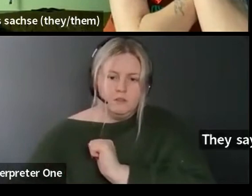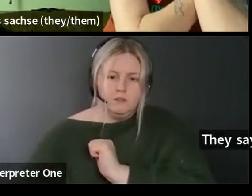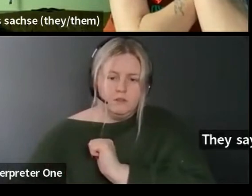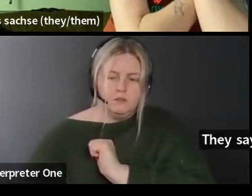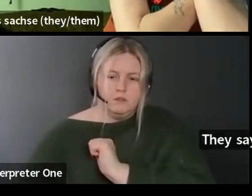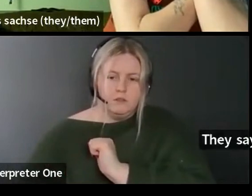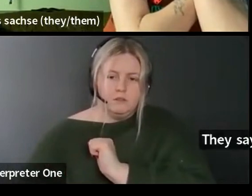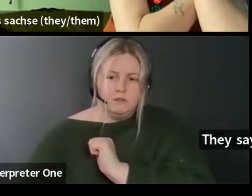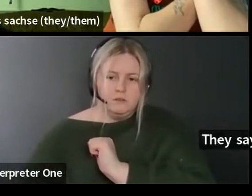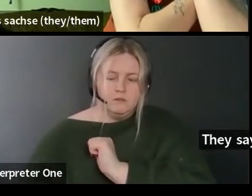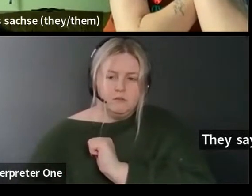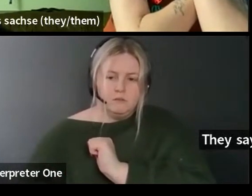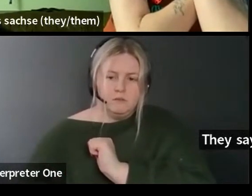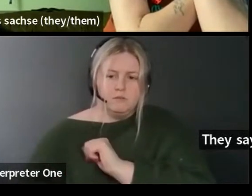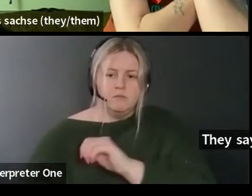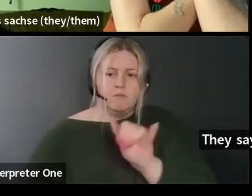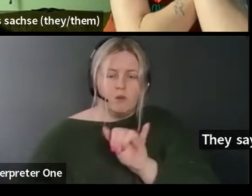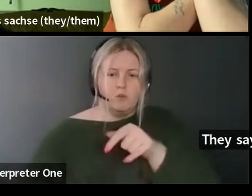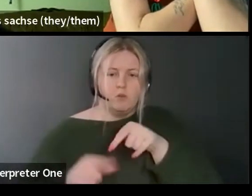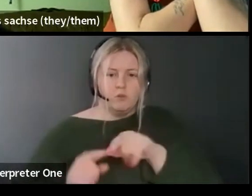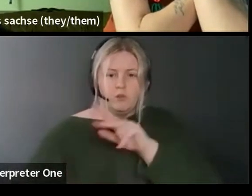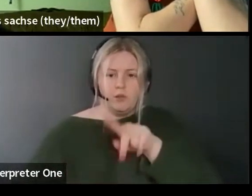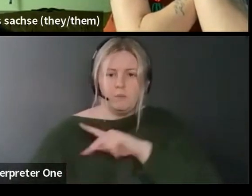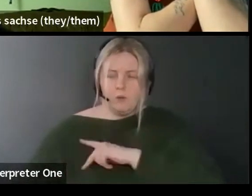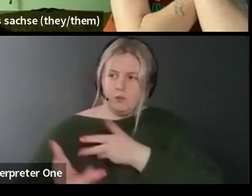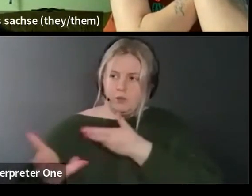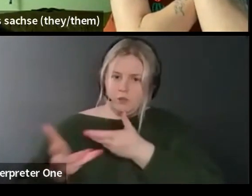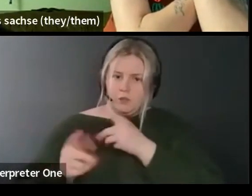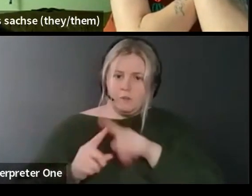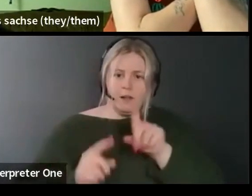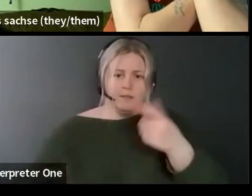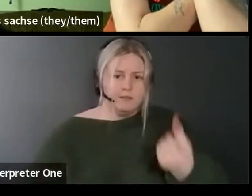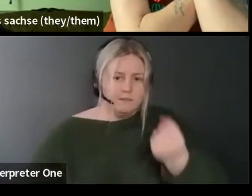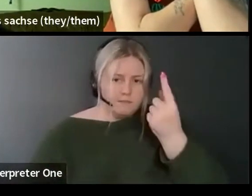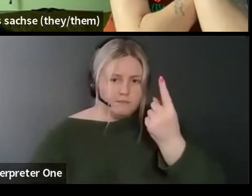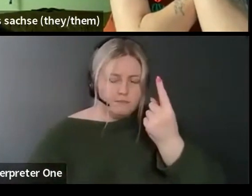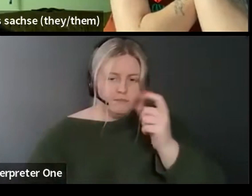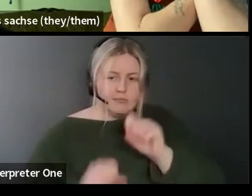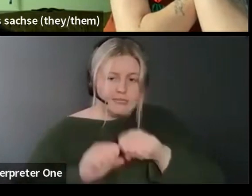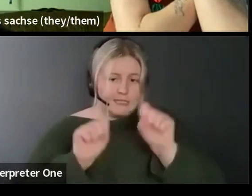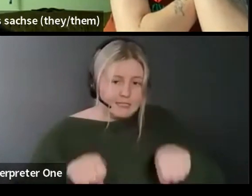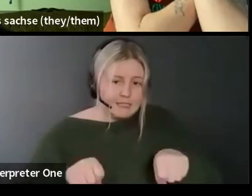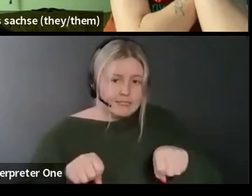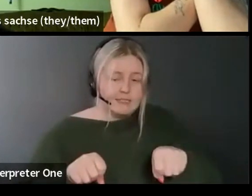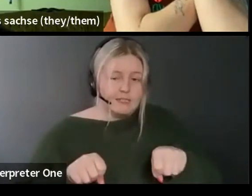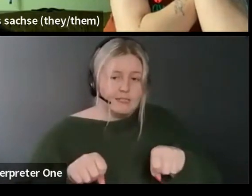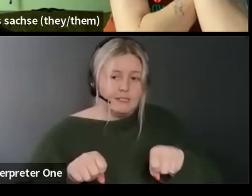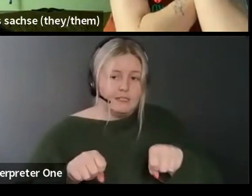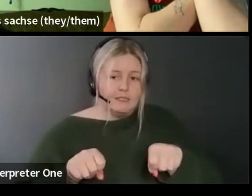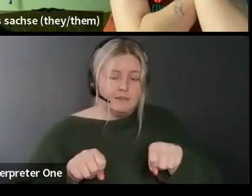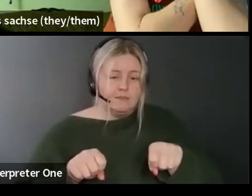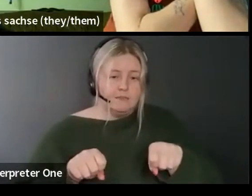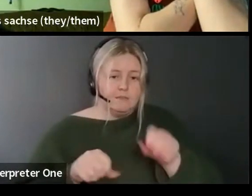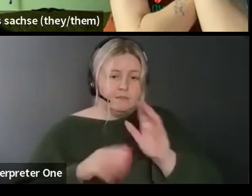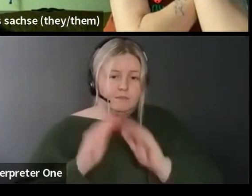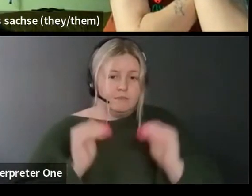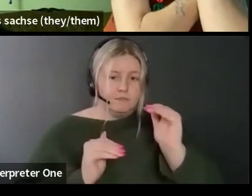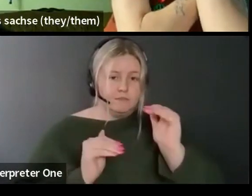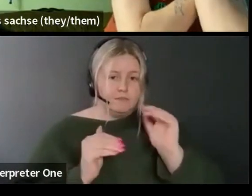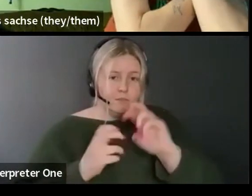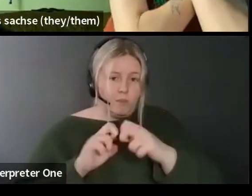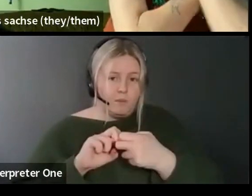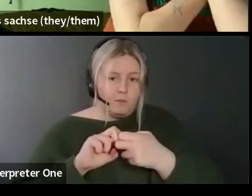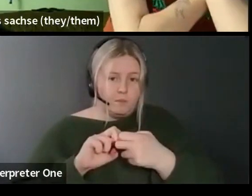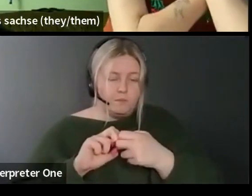personal interactions, we have to also understand it as like this is like a systematic and systemic war that is waged on people. So like